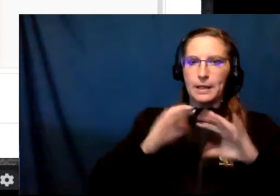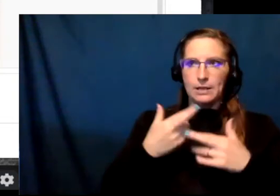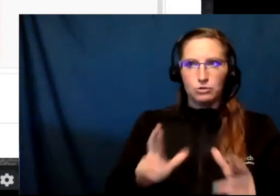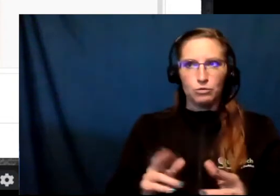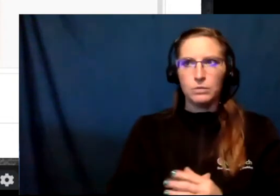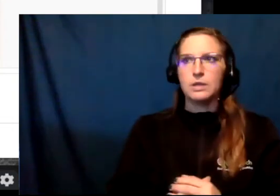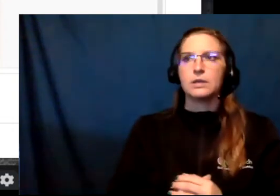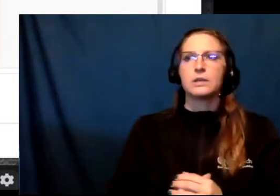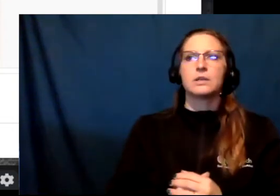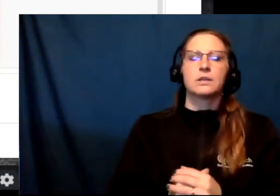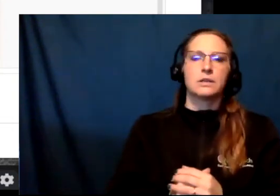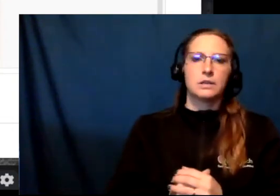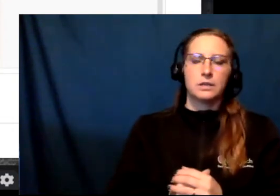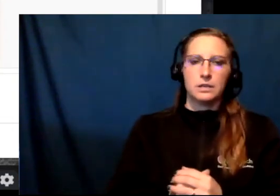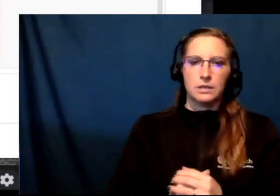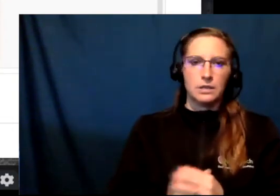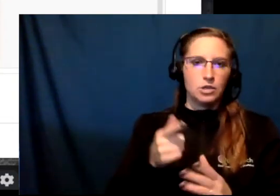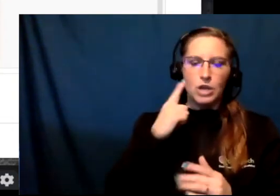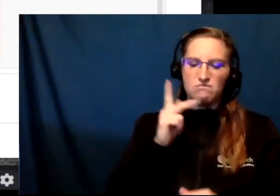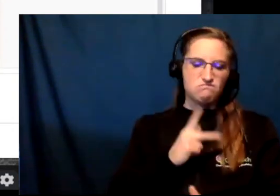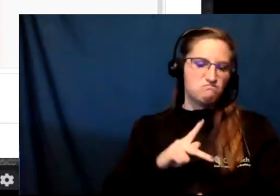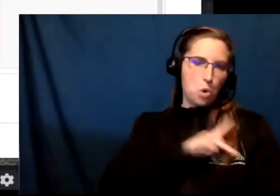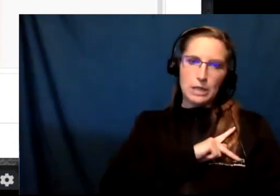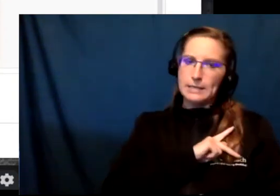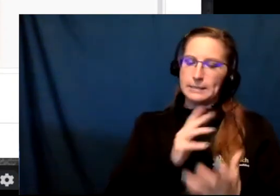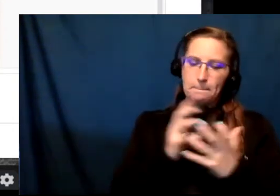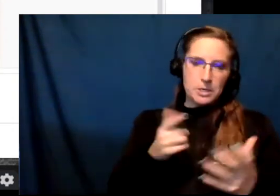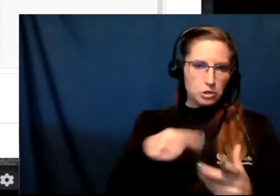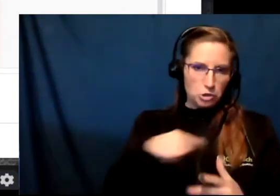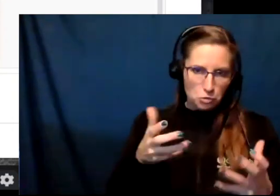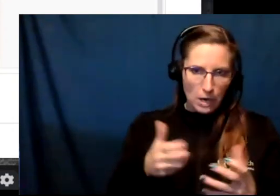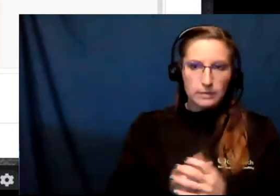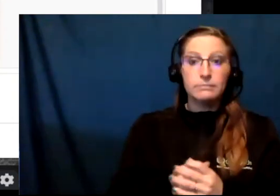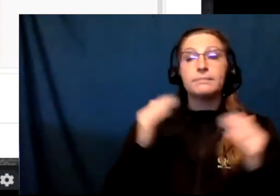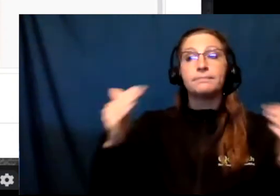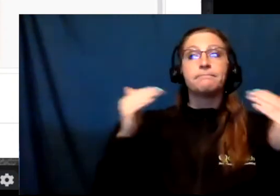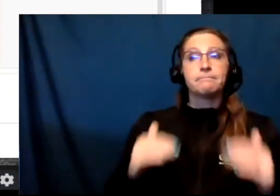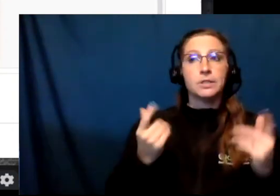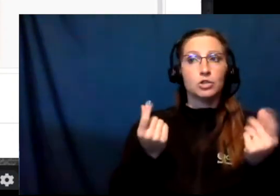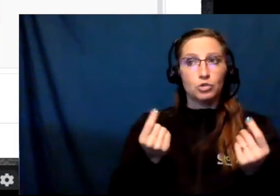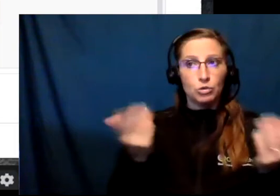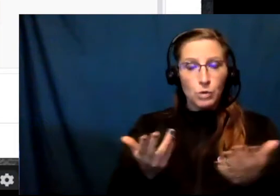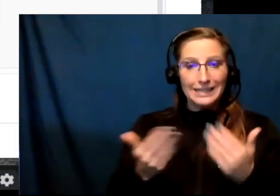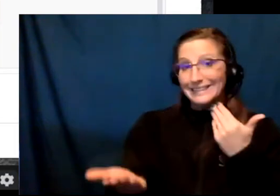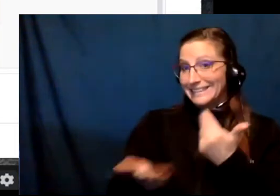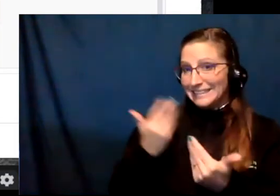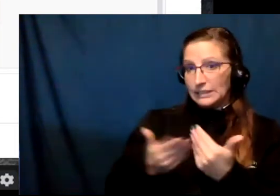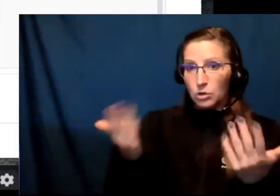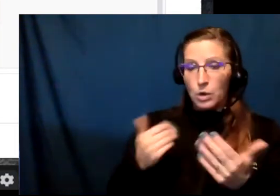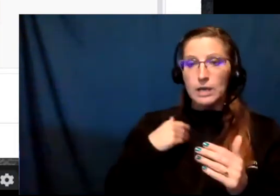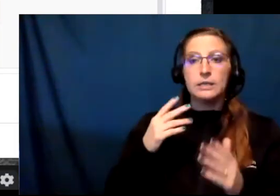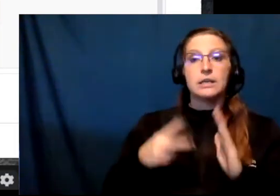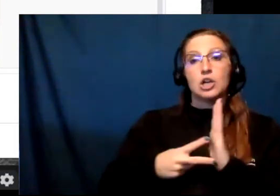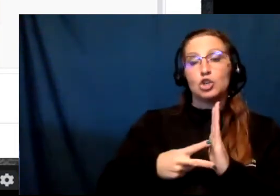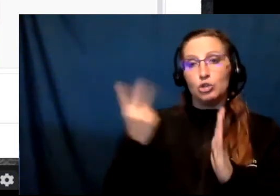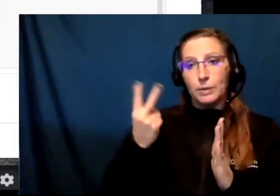personable as you want. The next thing I would do to make it easy is I would just duplicate this